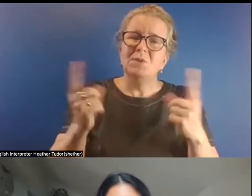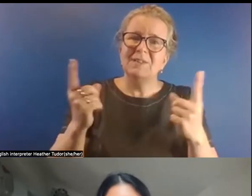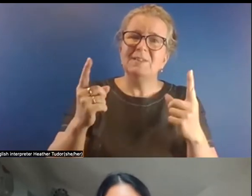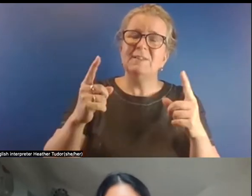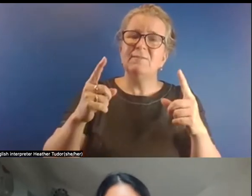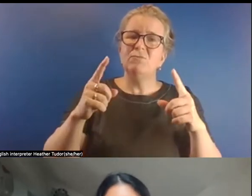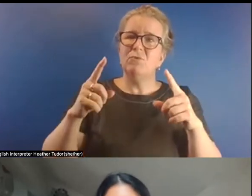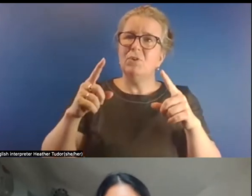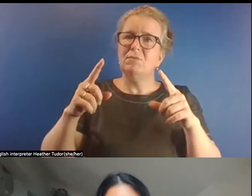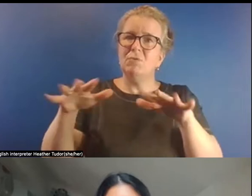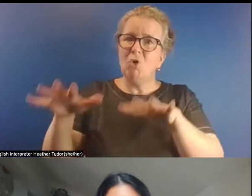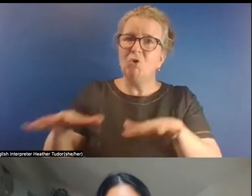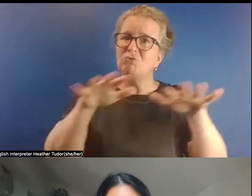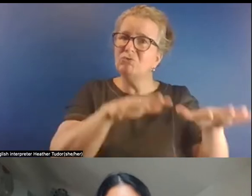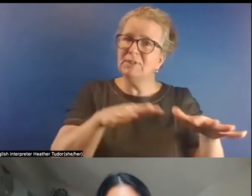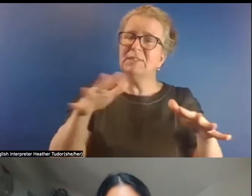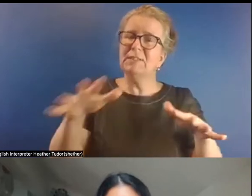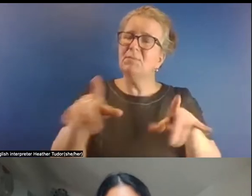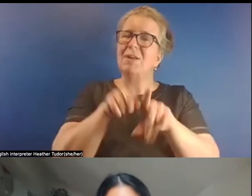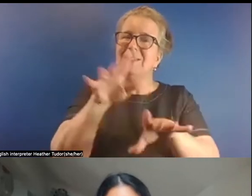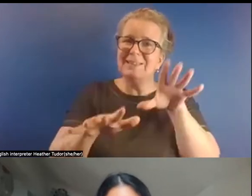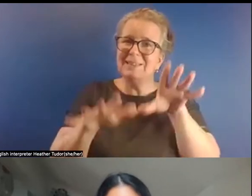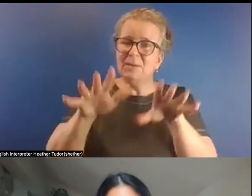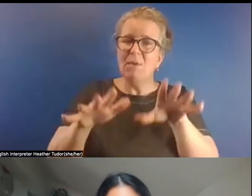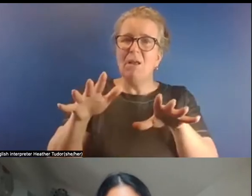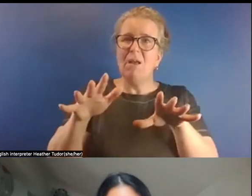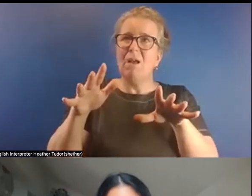and similar